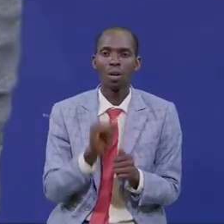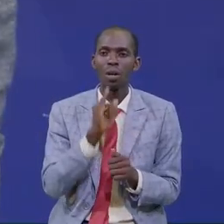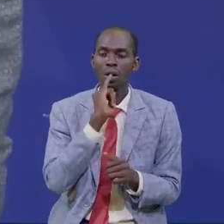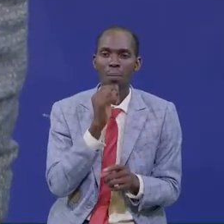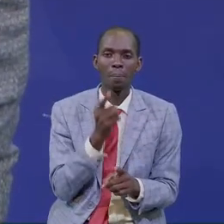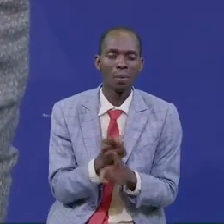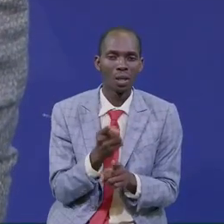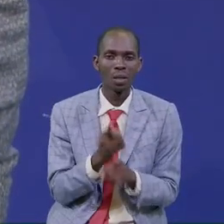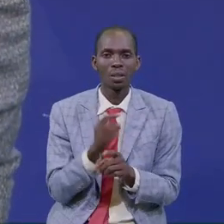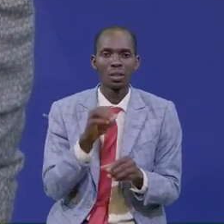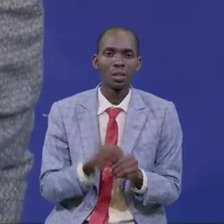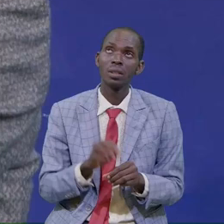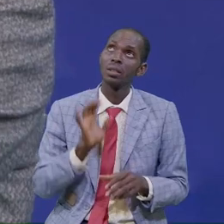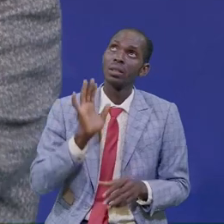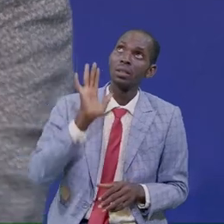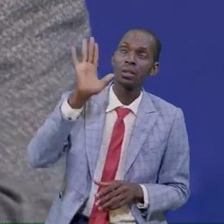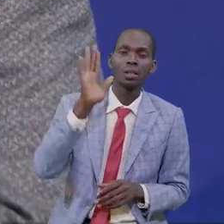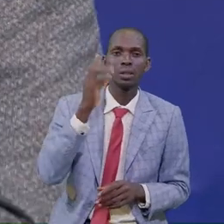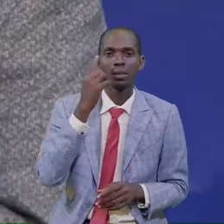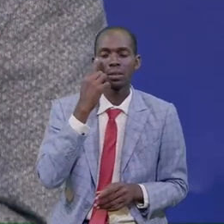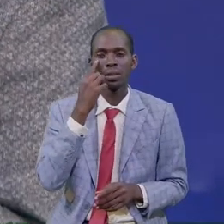his sight. À ses yeux.